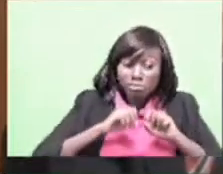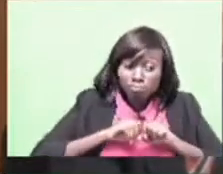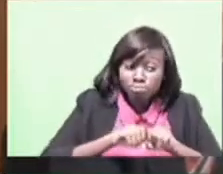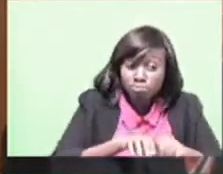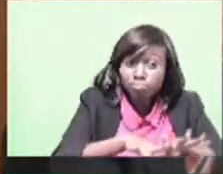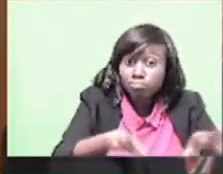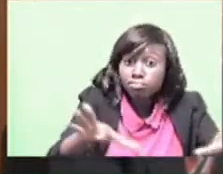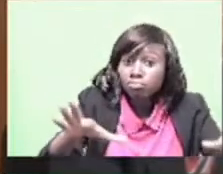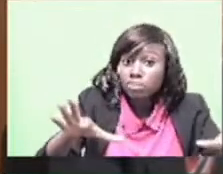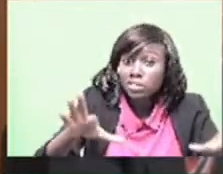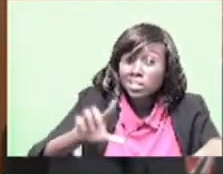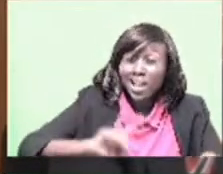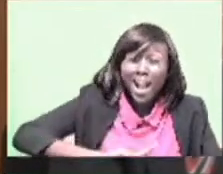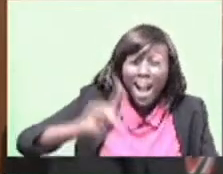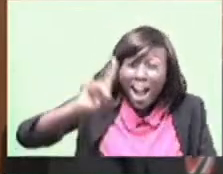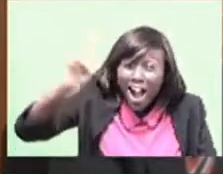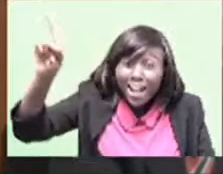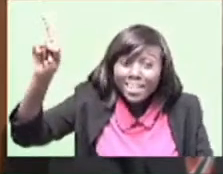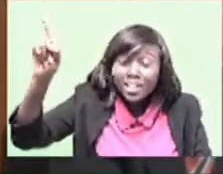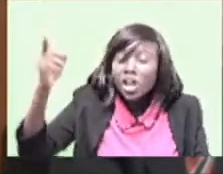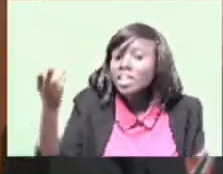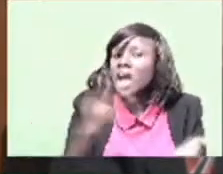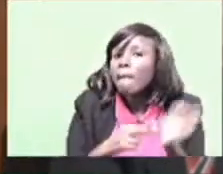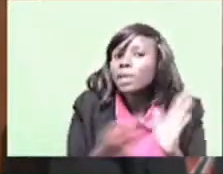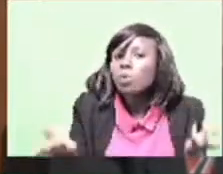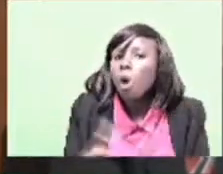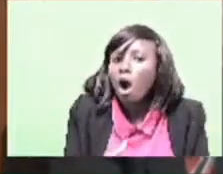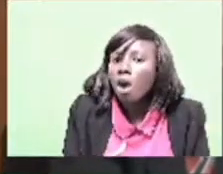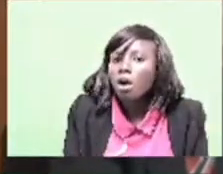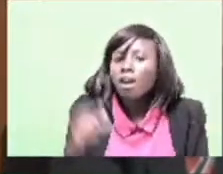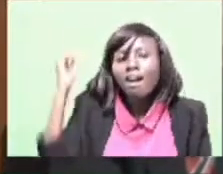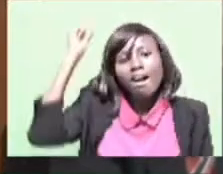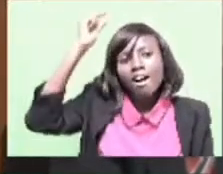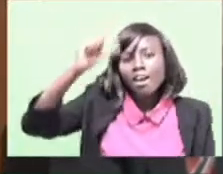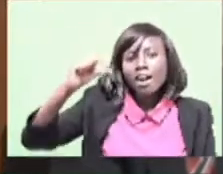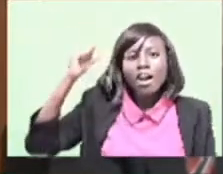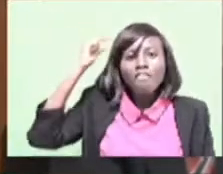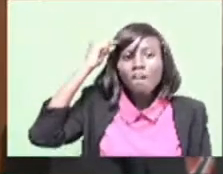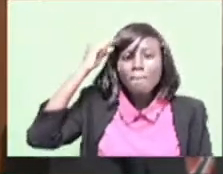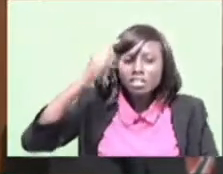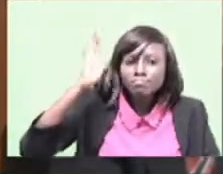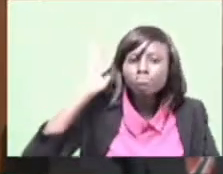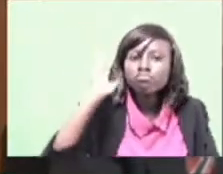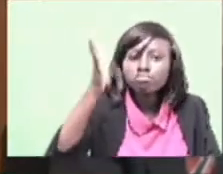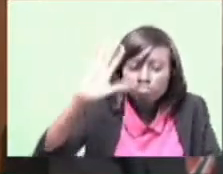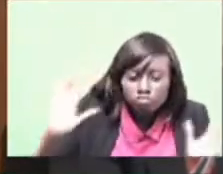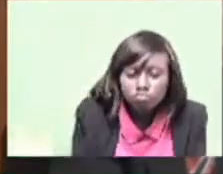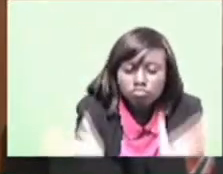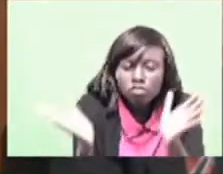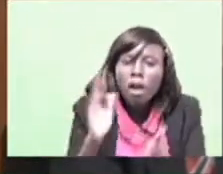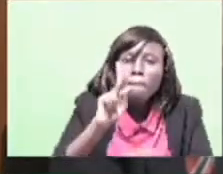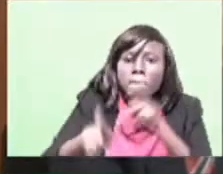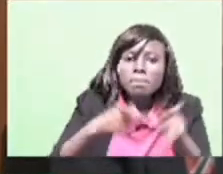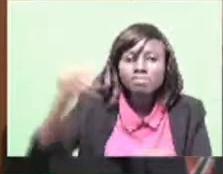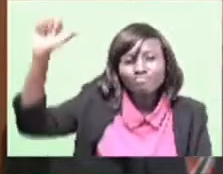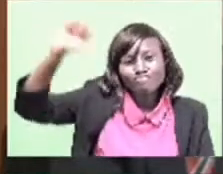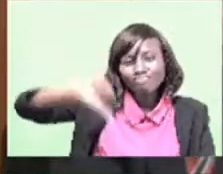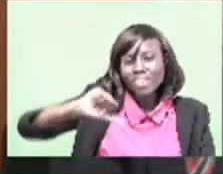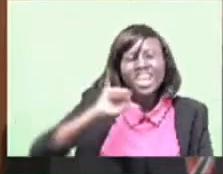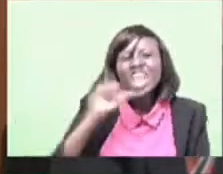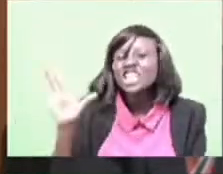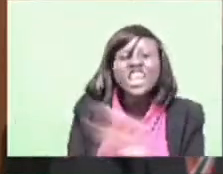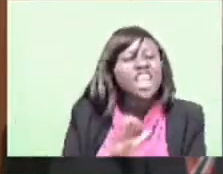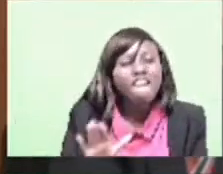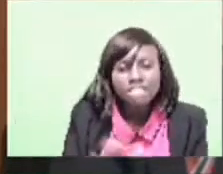And I would like to make a couple suggestions, Madam Speaker, that not only should the government look at making